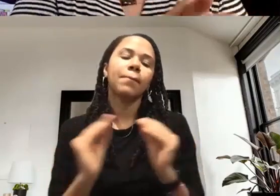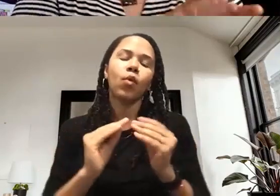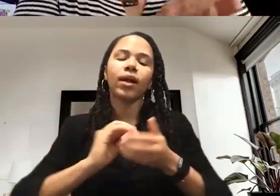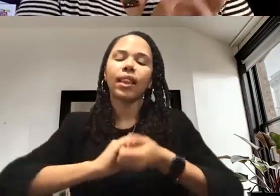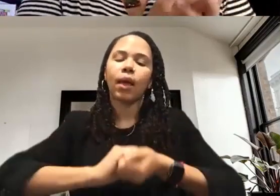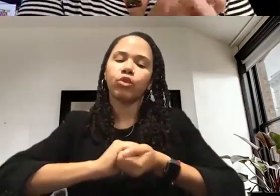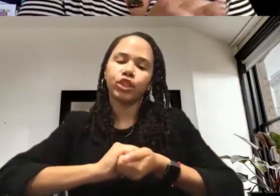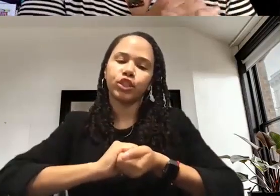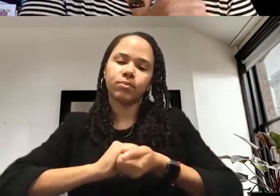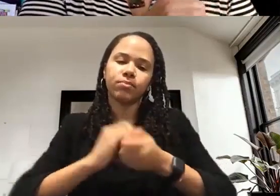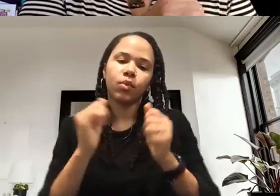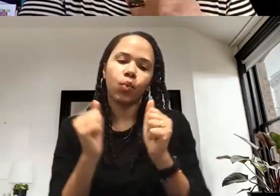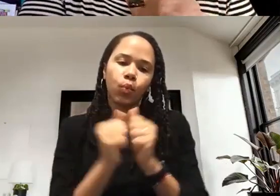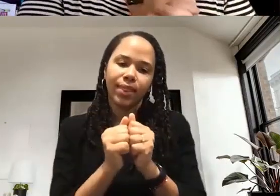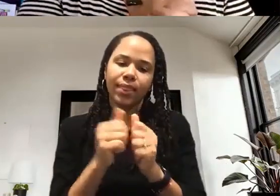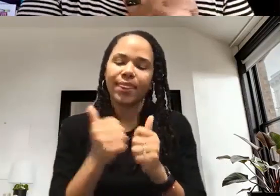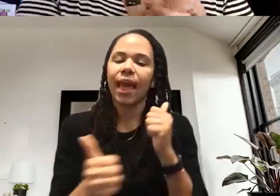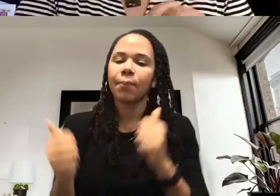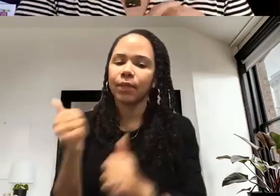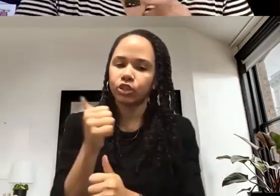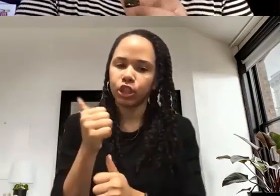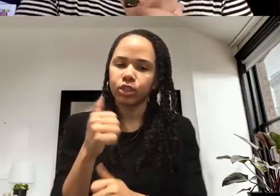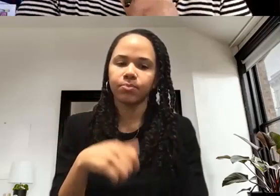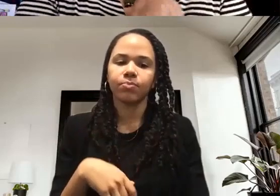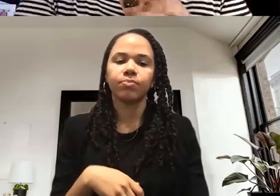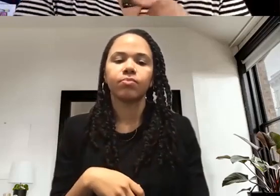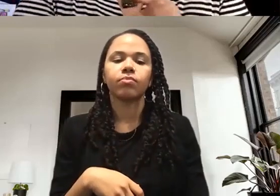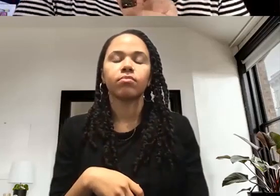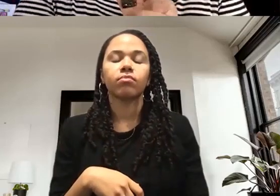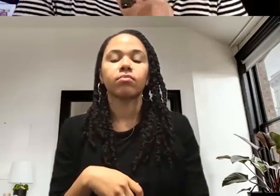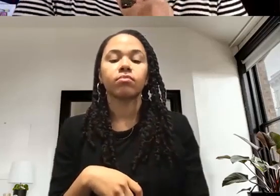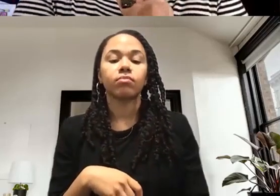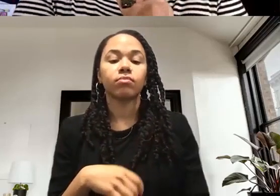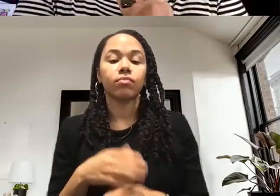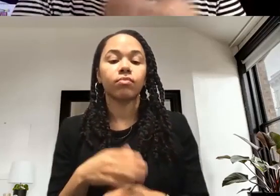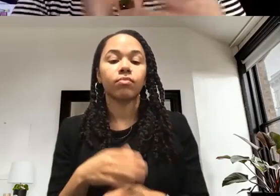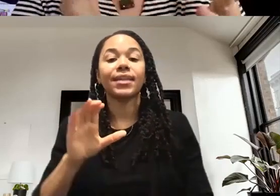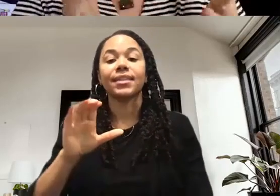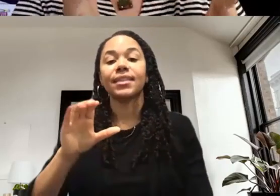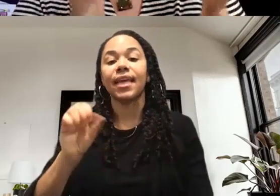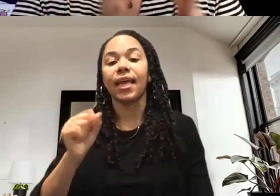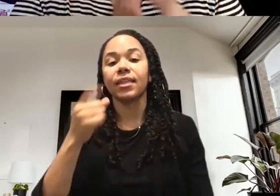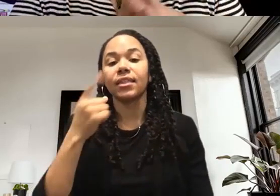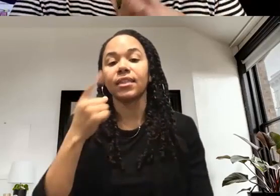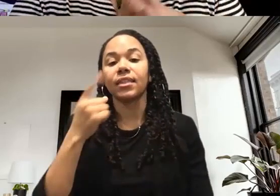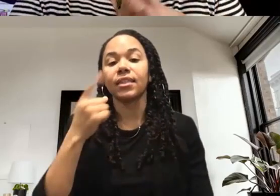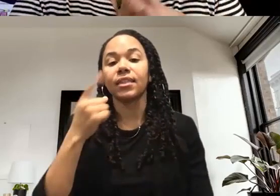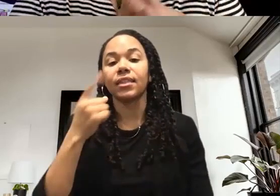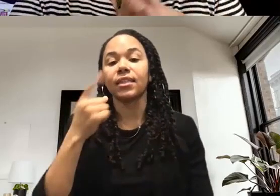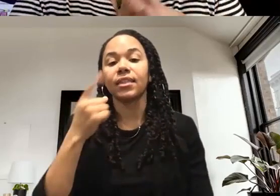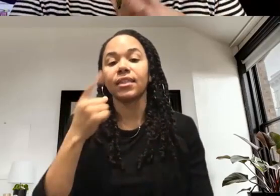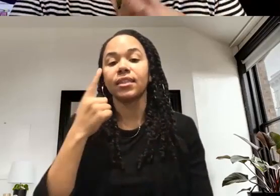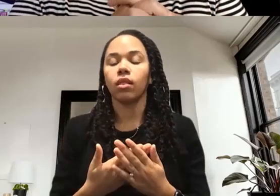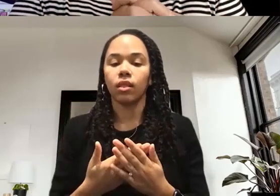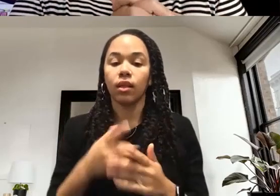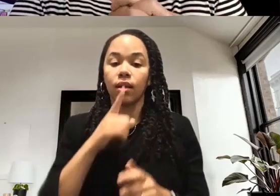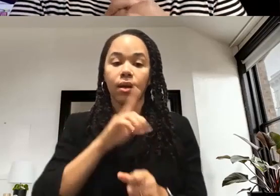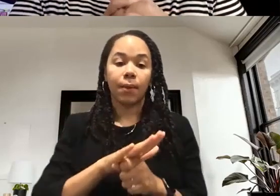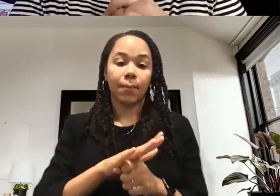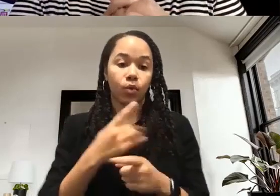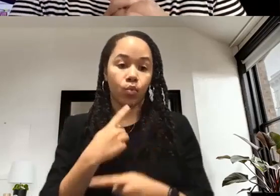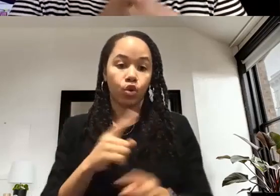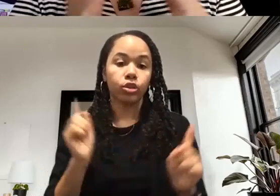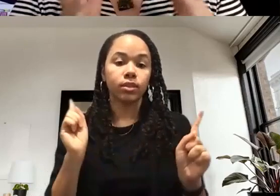collaboration with the administration. So, you know, the way that the CS for All commitments work